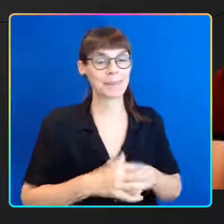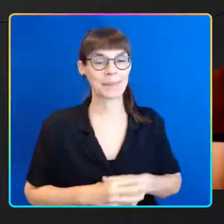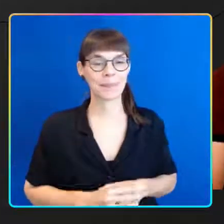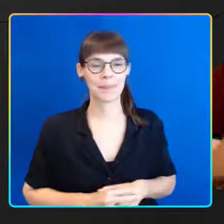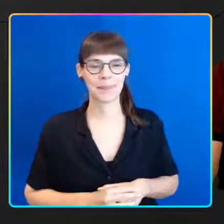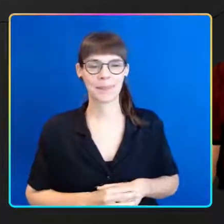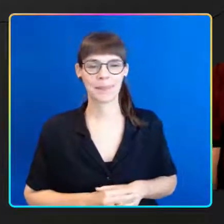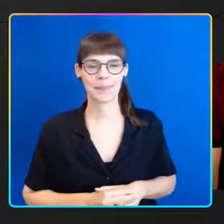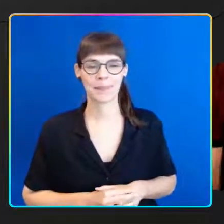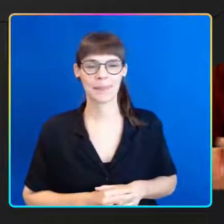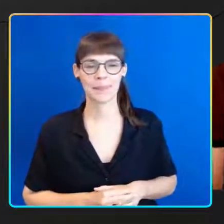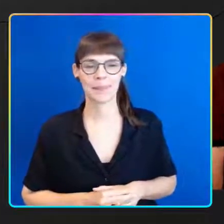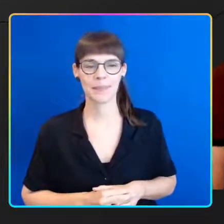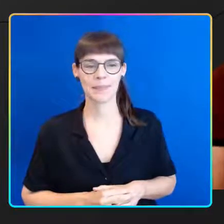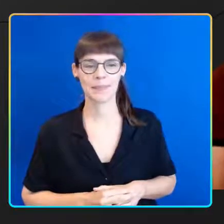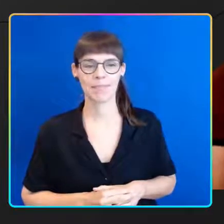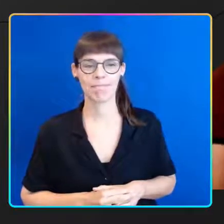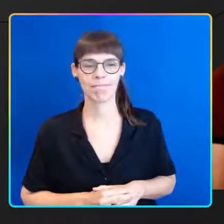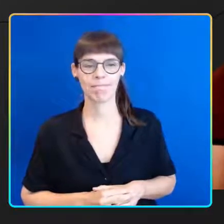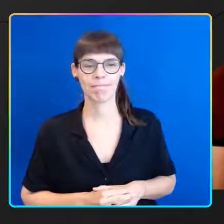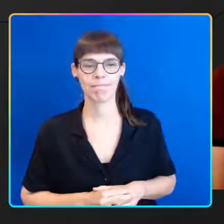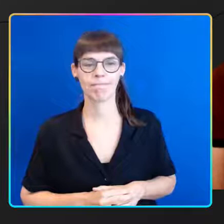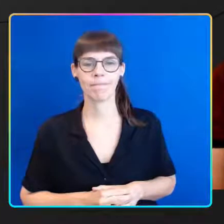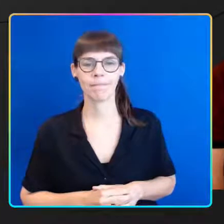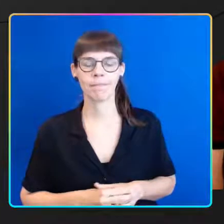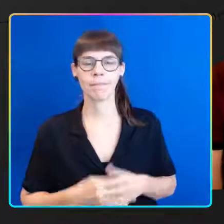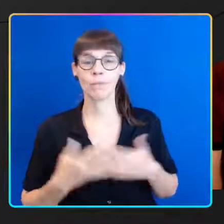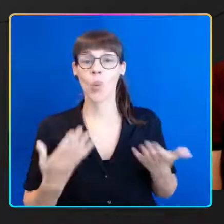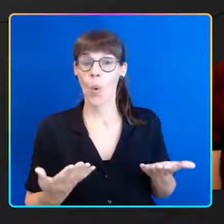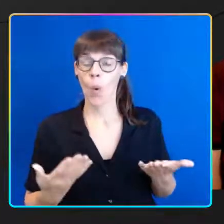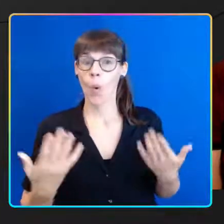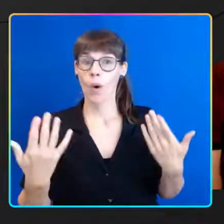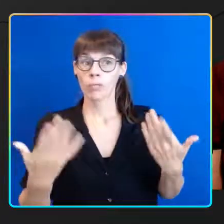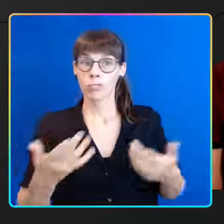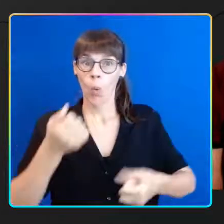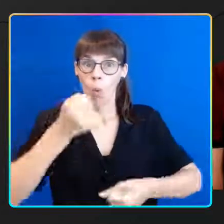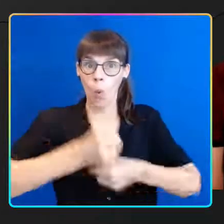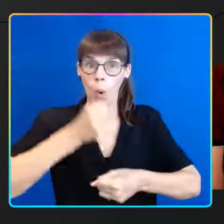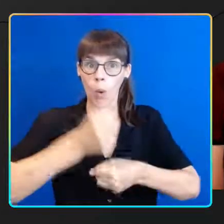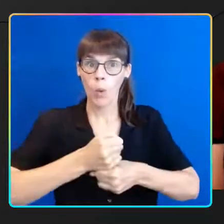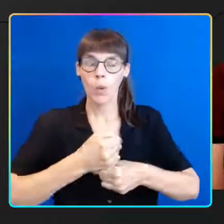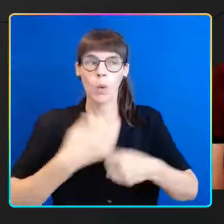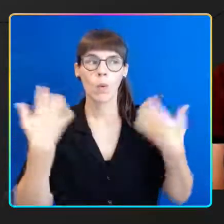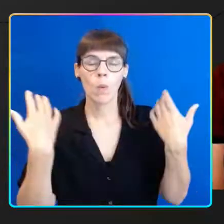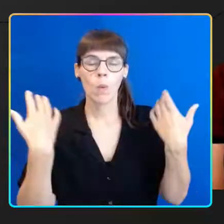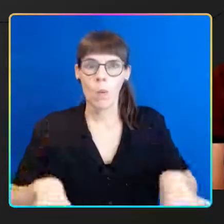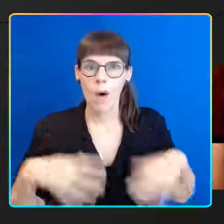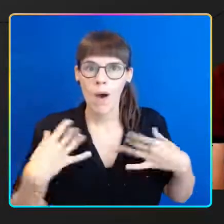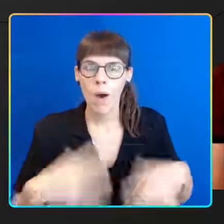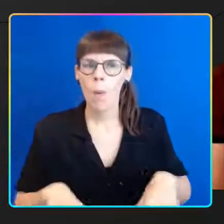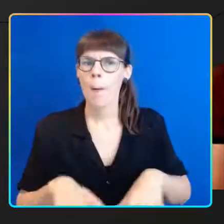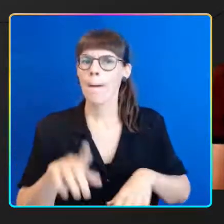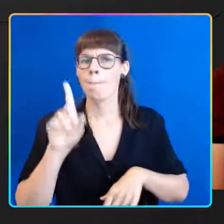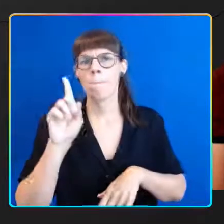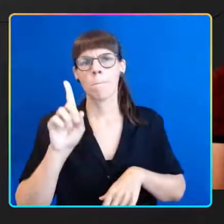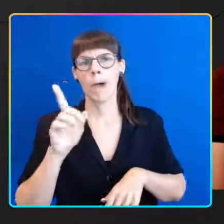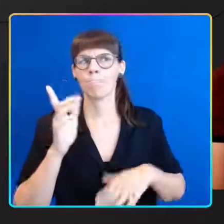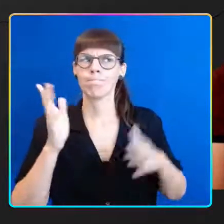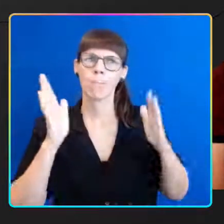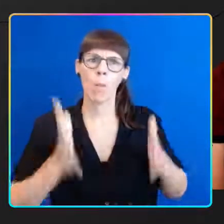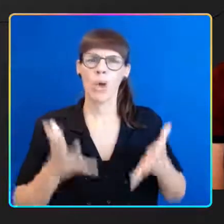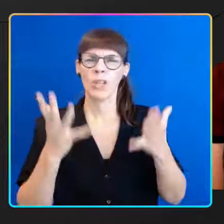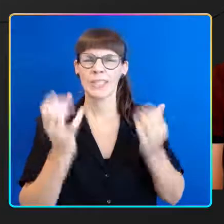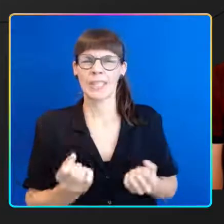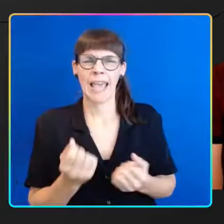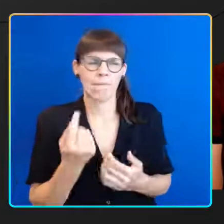so what you do all seems really, really great, but there must be something really annoying